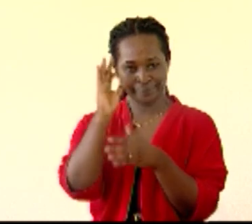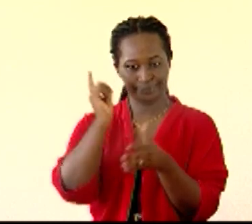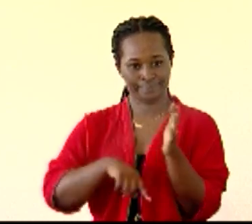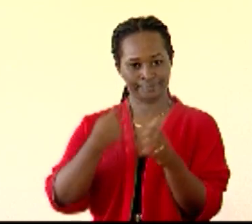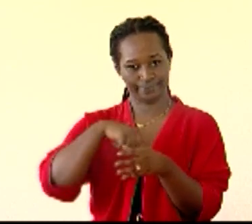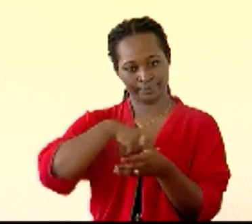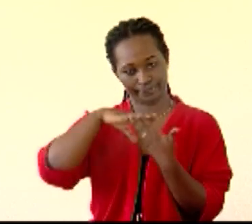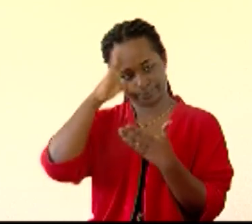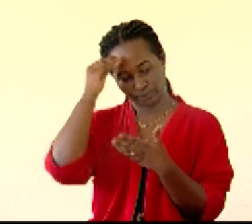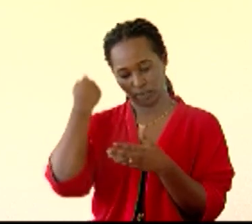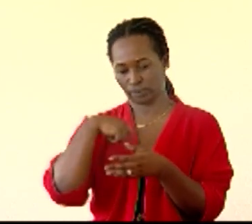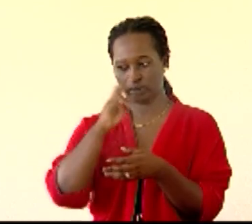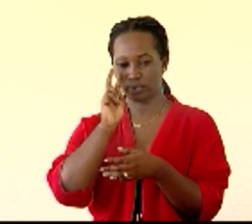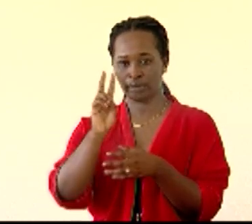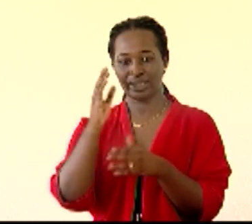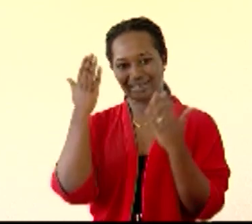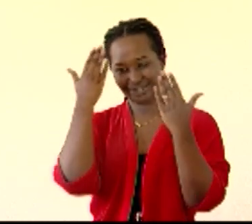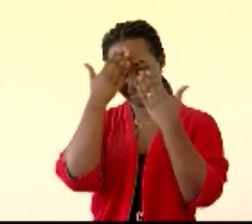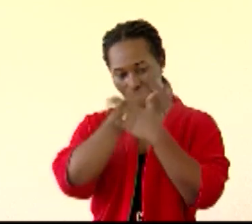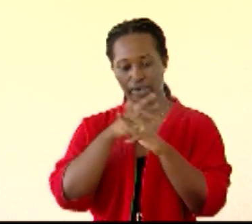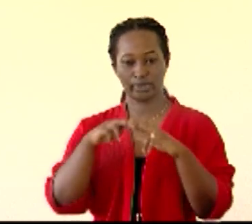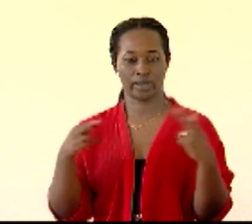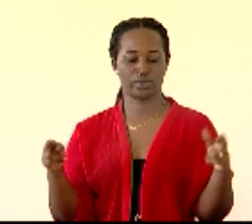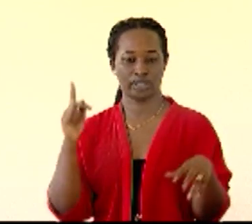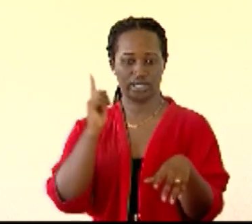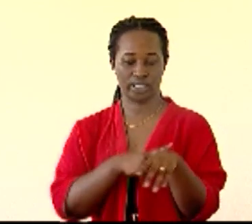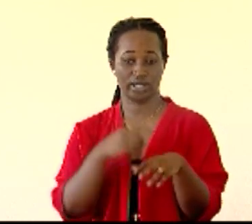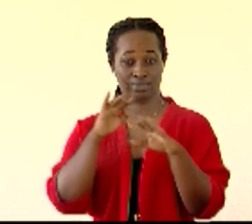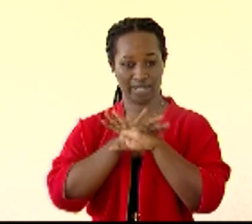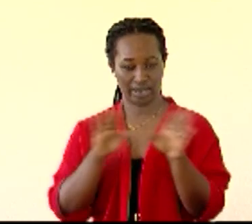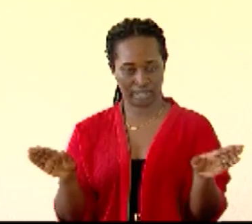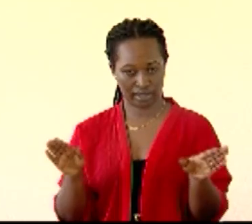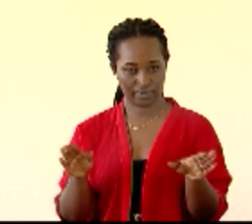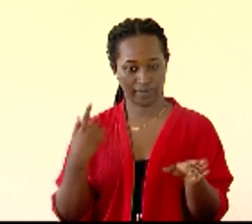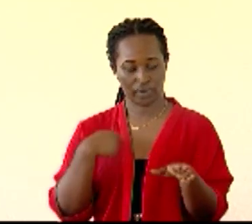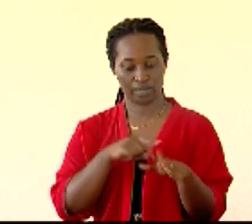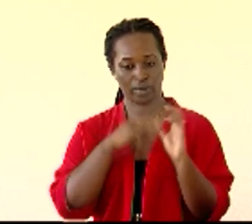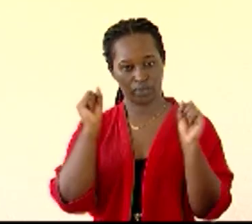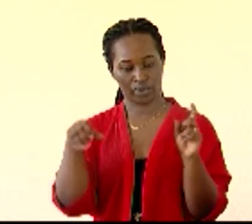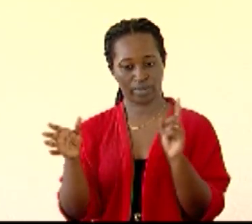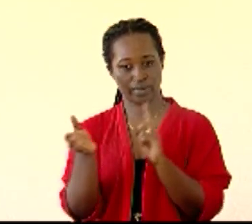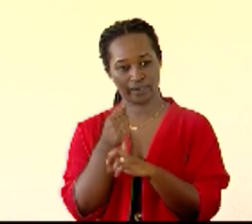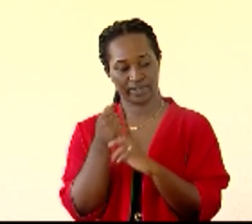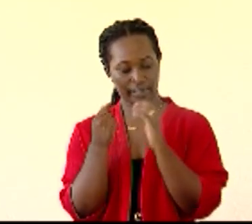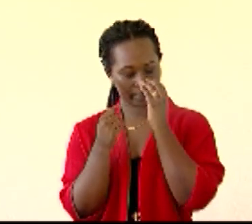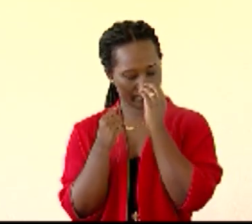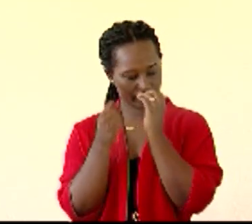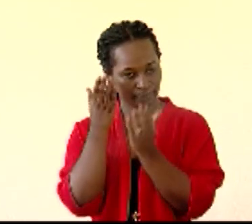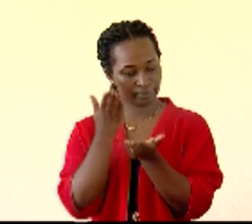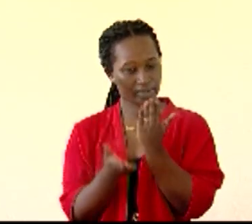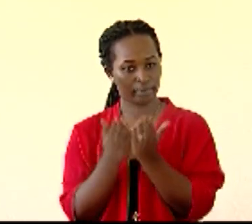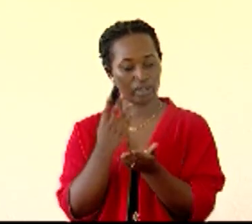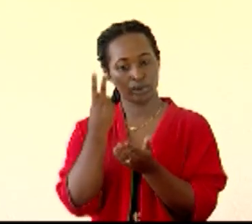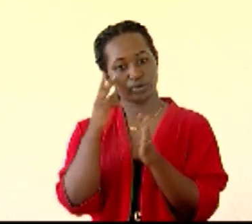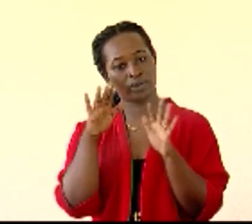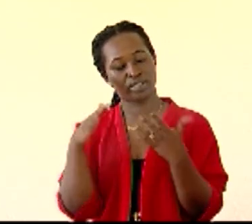see the dark reaction once this is over, which should be able to take around maybe 2